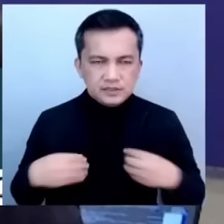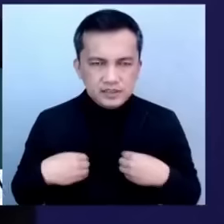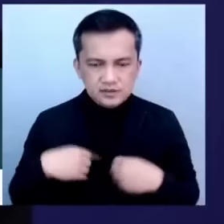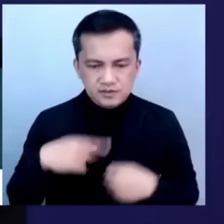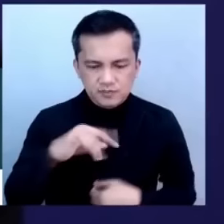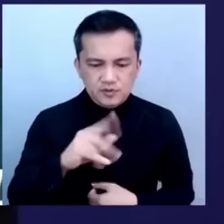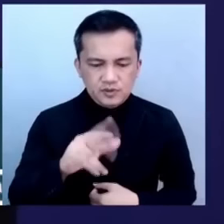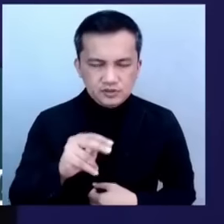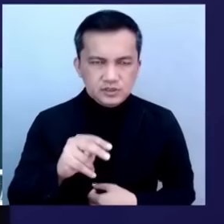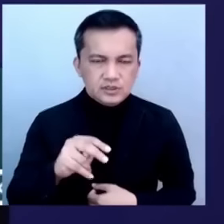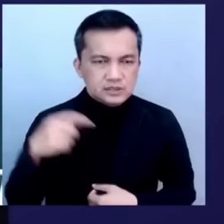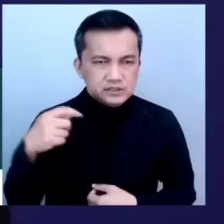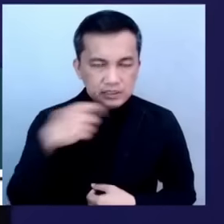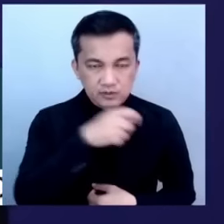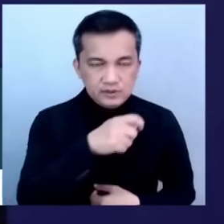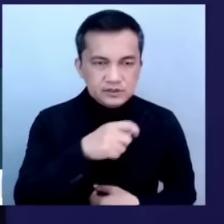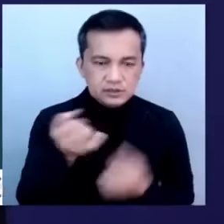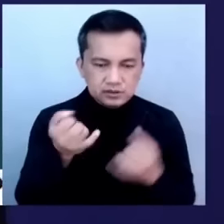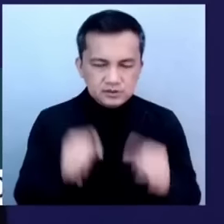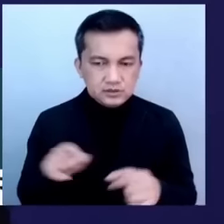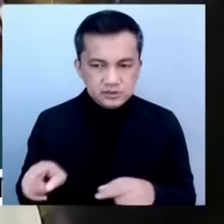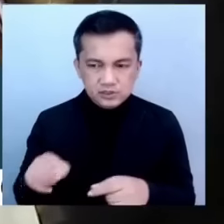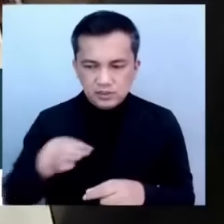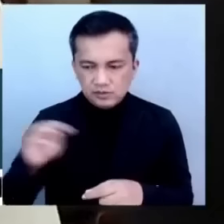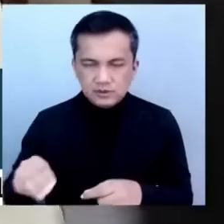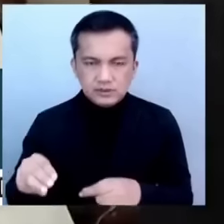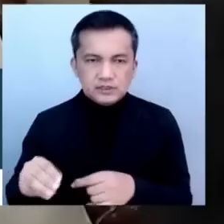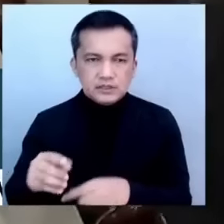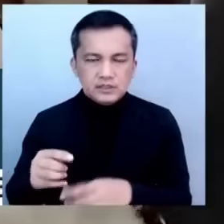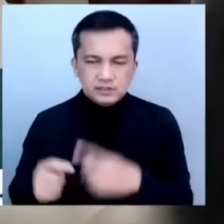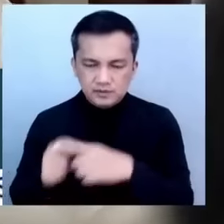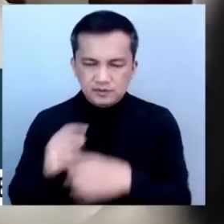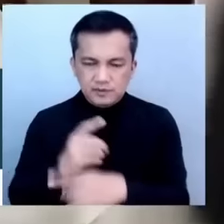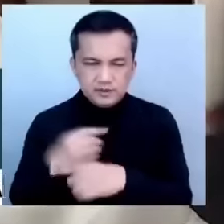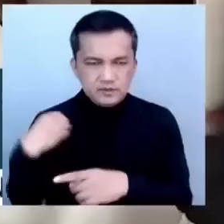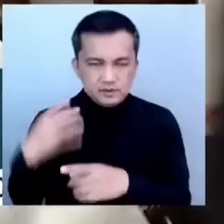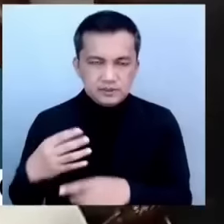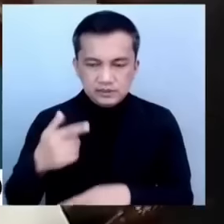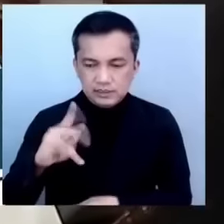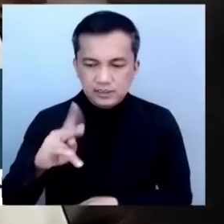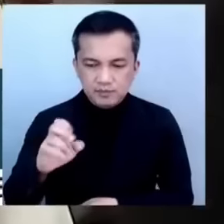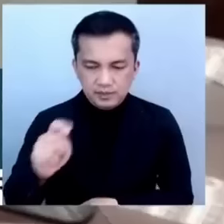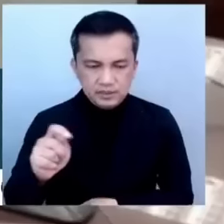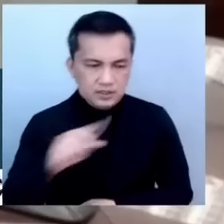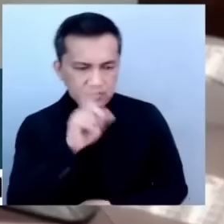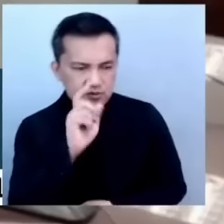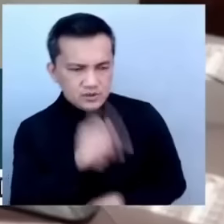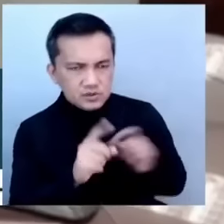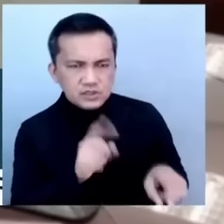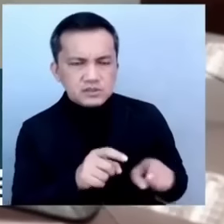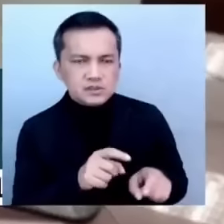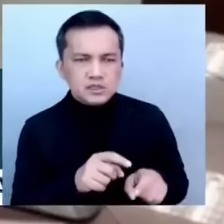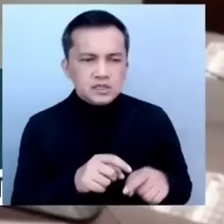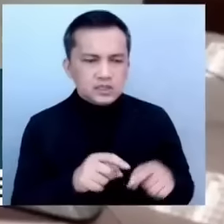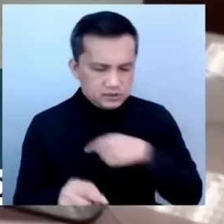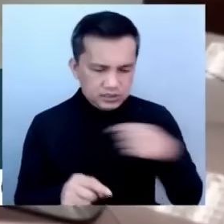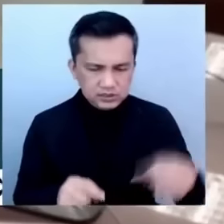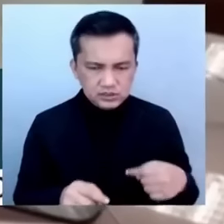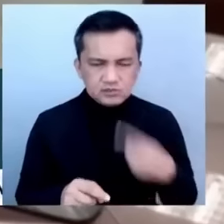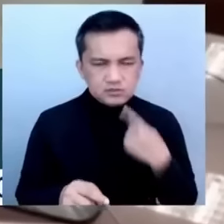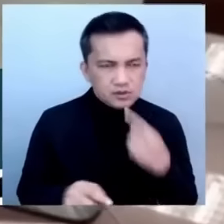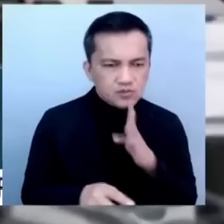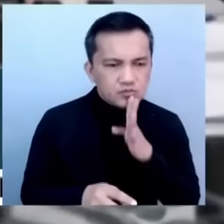Taiwan issue. This comes after Manila's top defense official Gilbert Teodoro criticized China for engaging in what he described